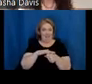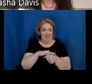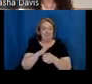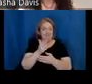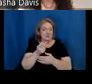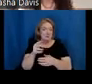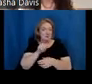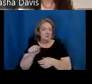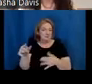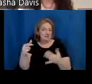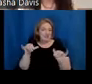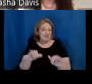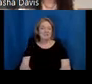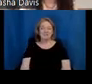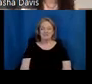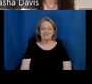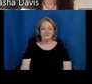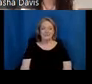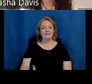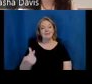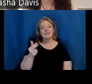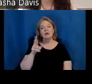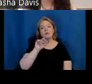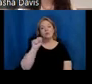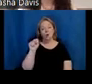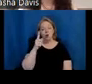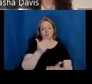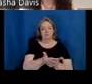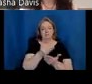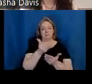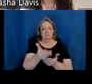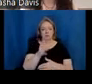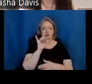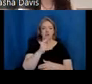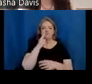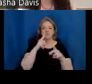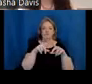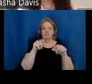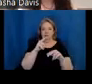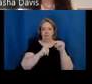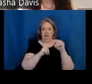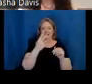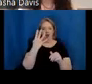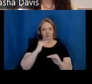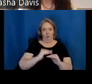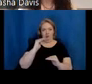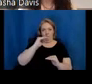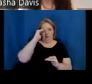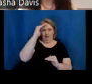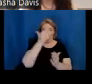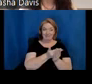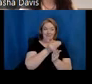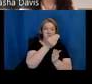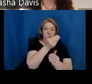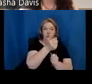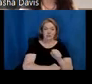left. So the Grosses purchased this four-story brick building in 1962. And the